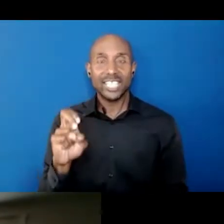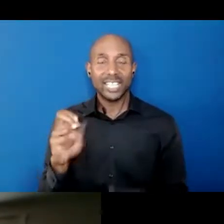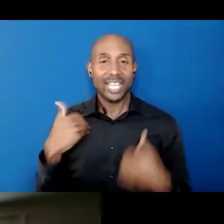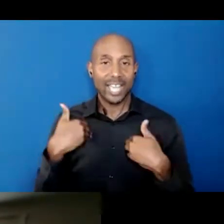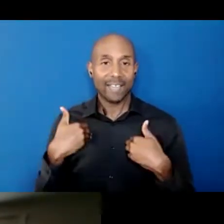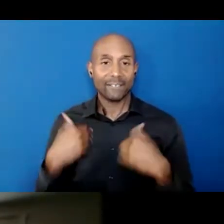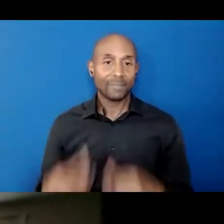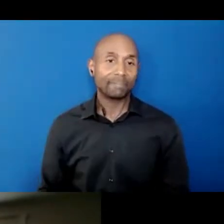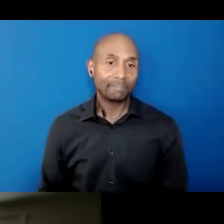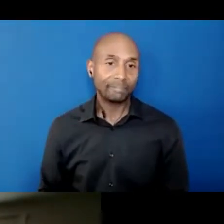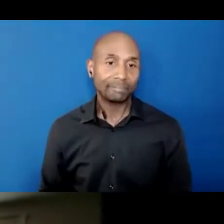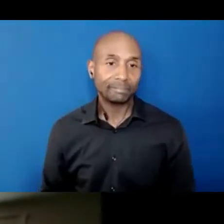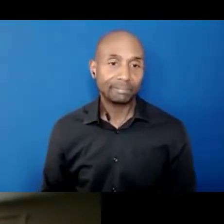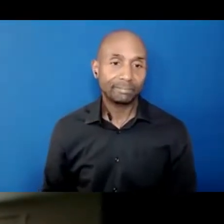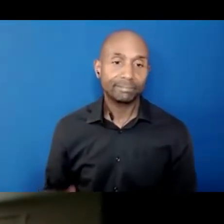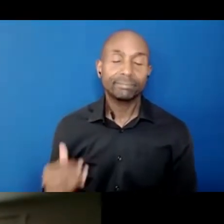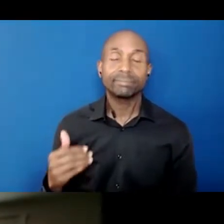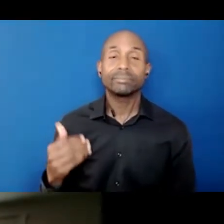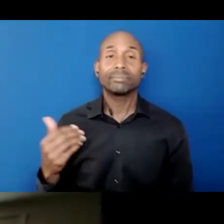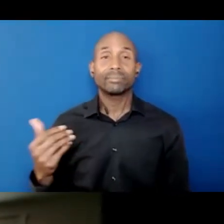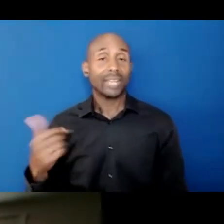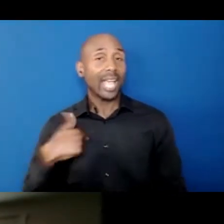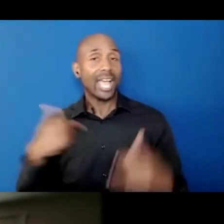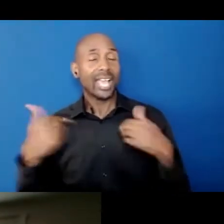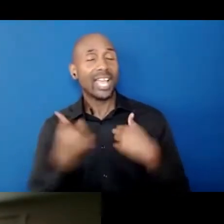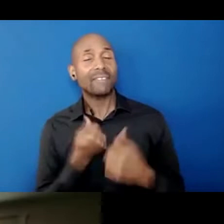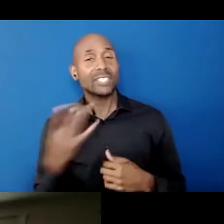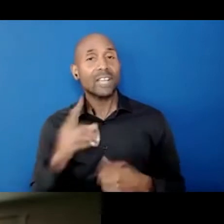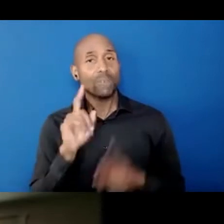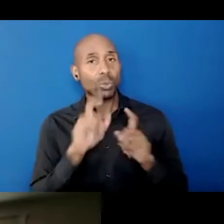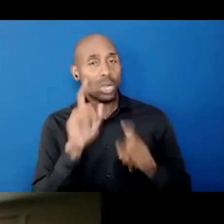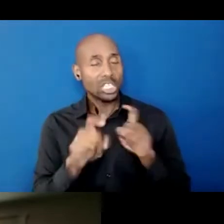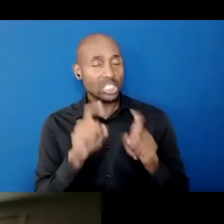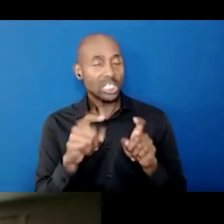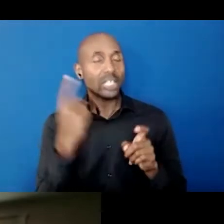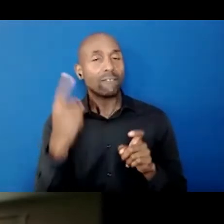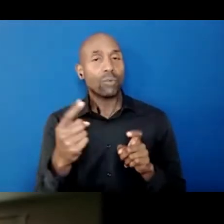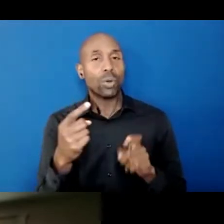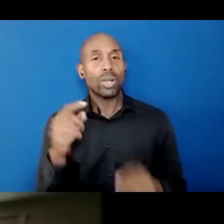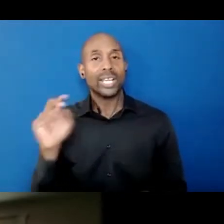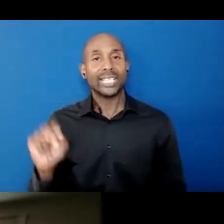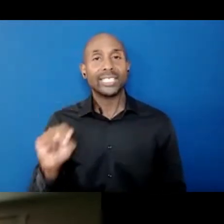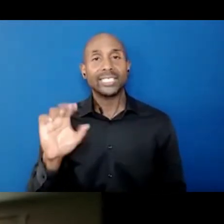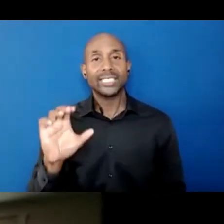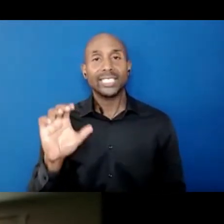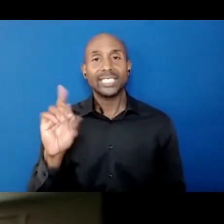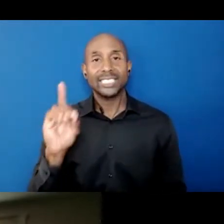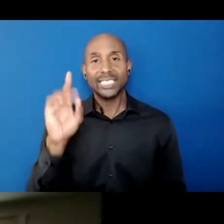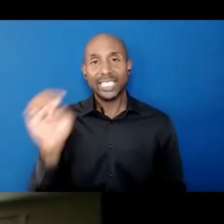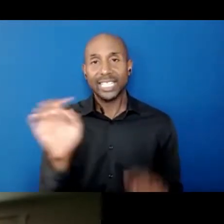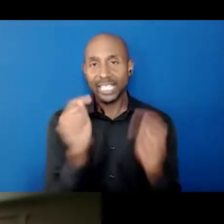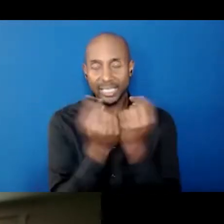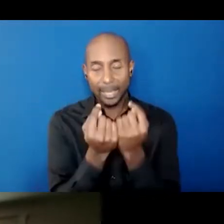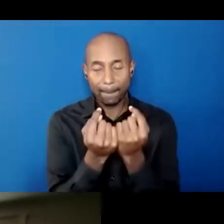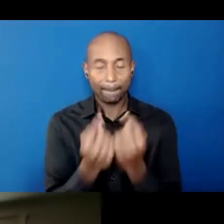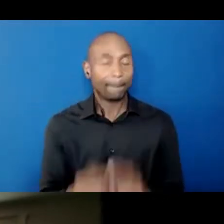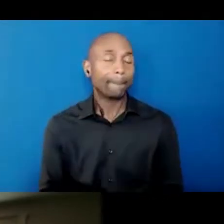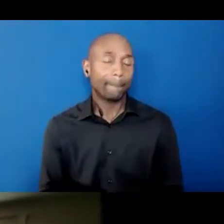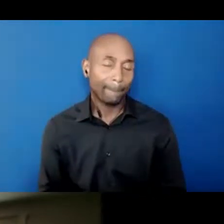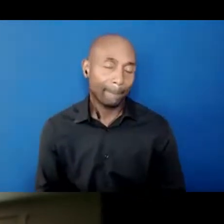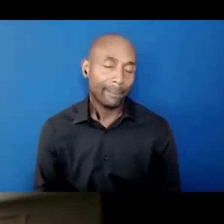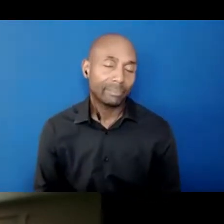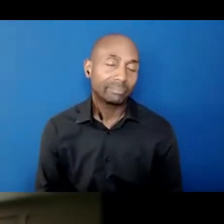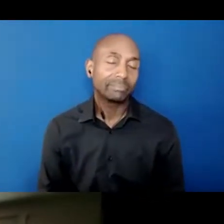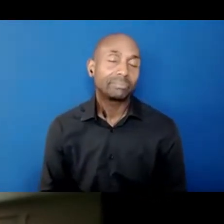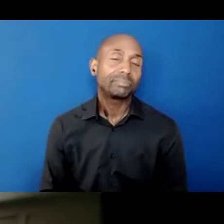that I'd like to pose to the Clearinghouse team that I think will help you get a sense of, again, what the